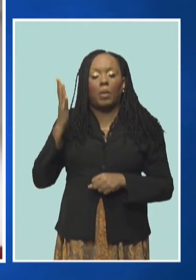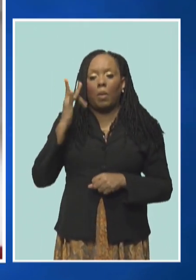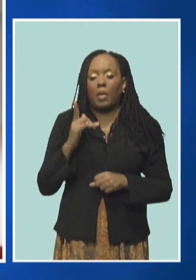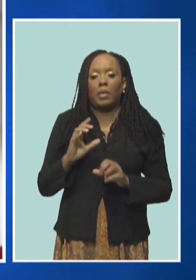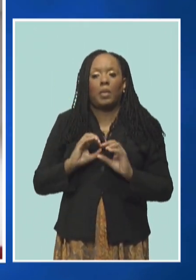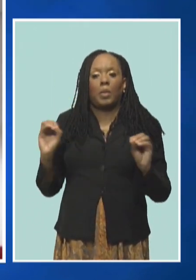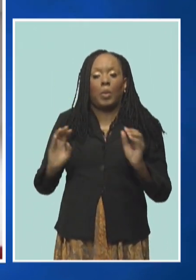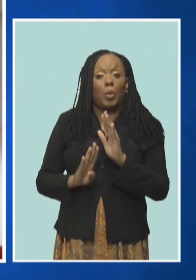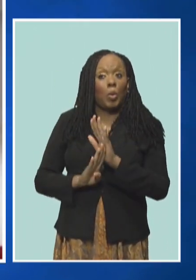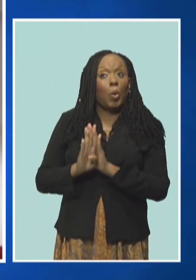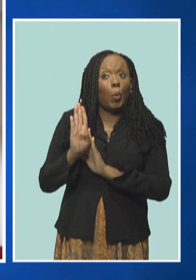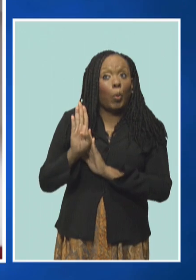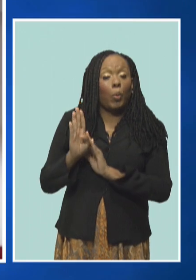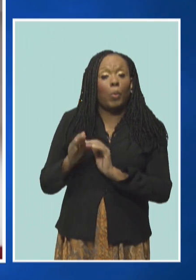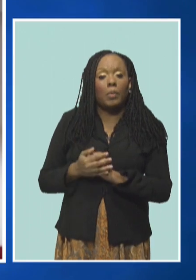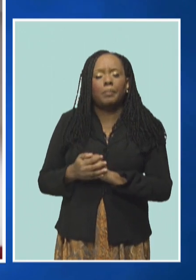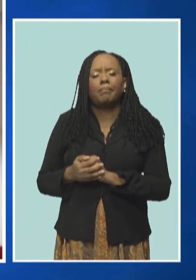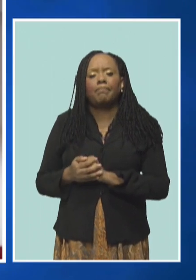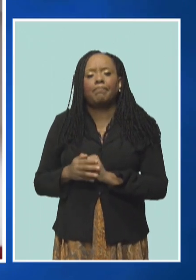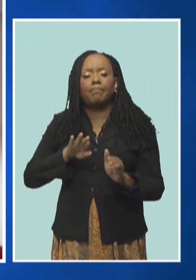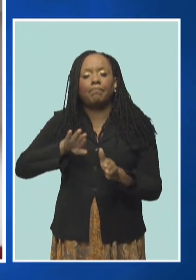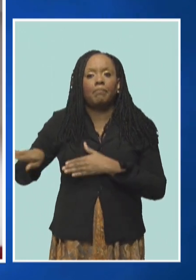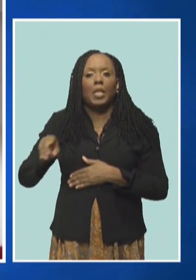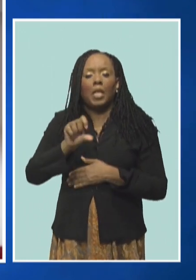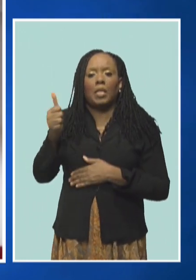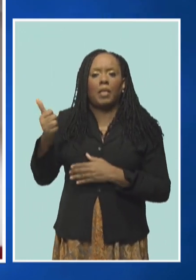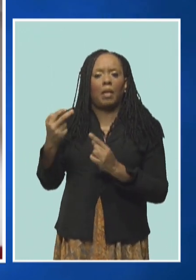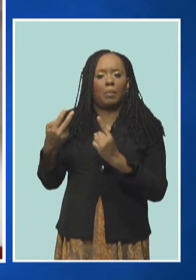Another perspective I think may be at play